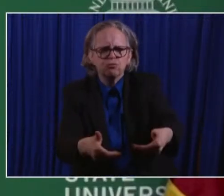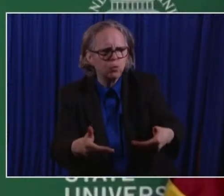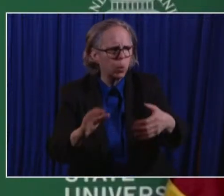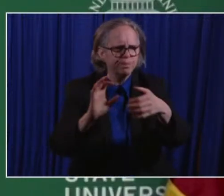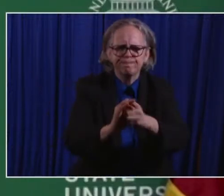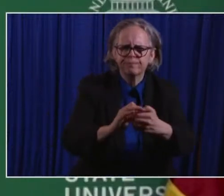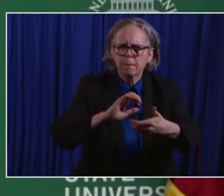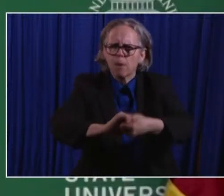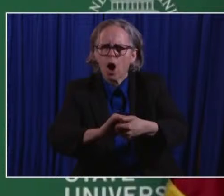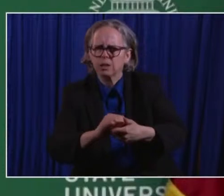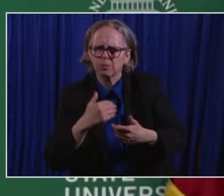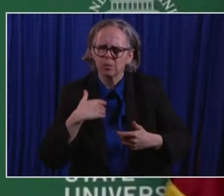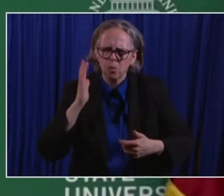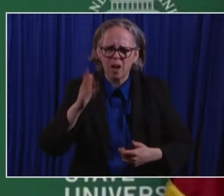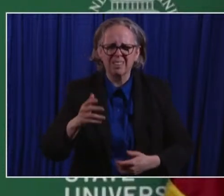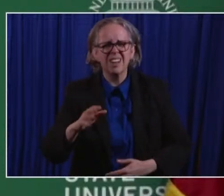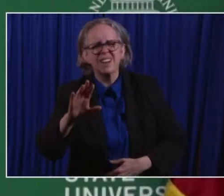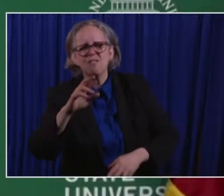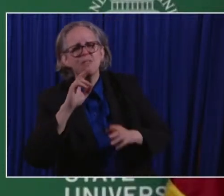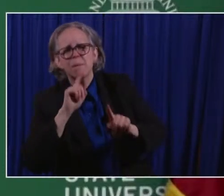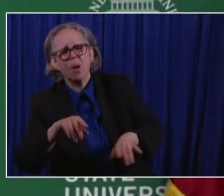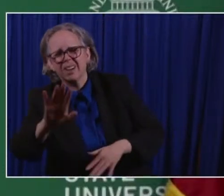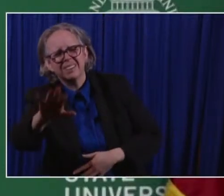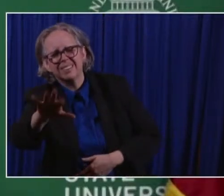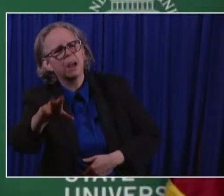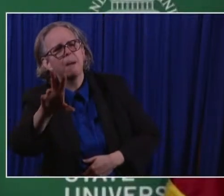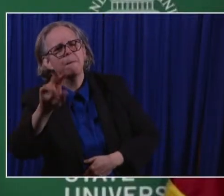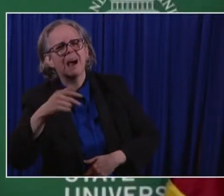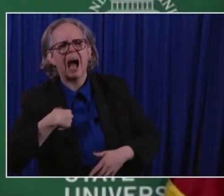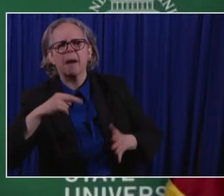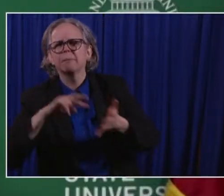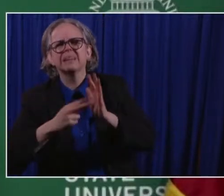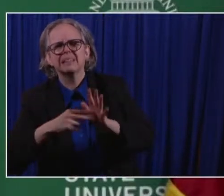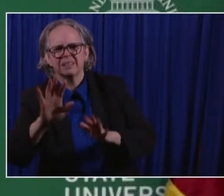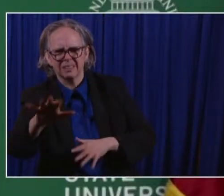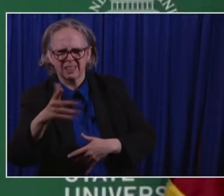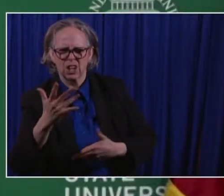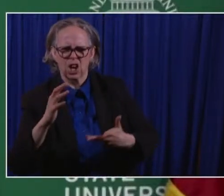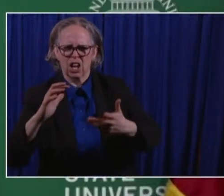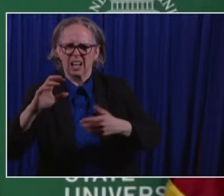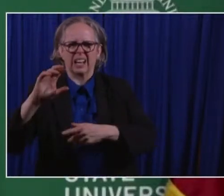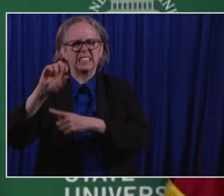Well, I'm asking more about people who are holding sports and entertainment events.